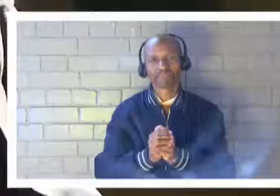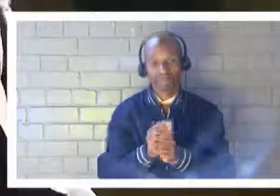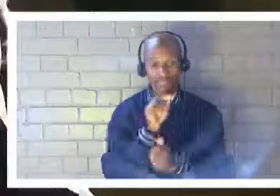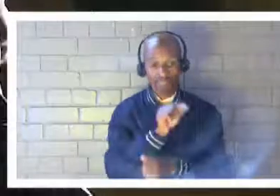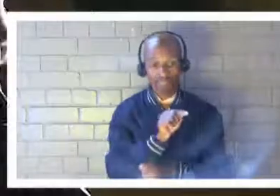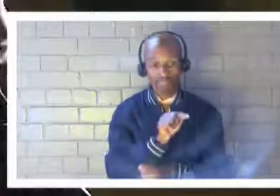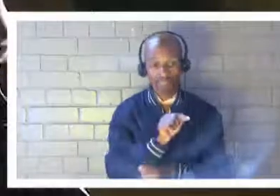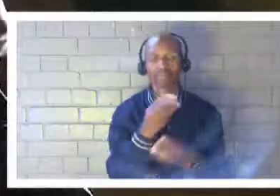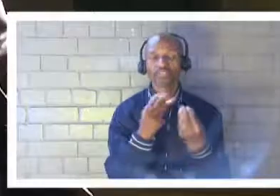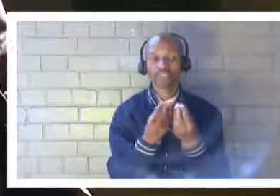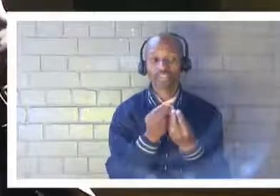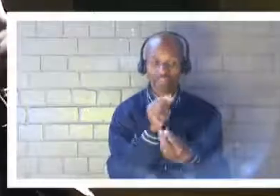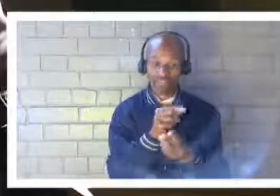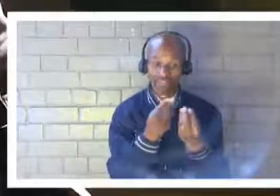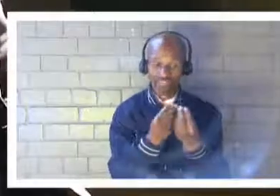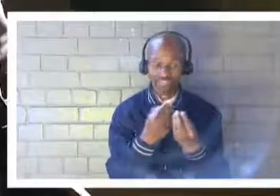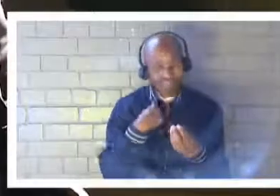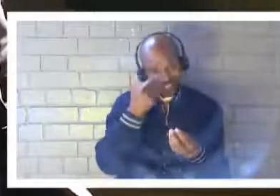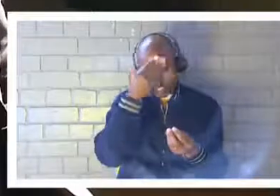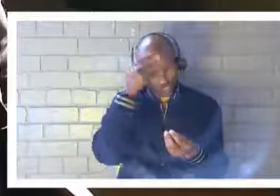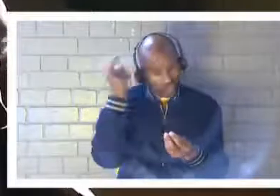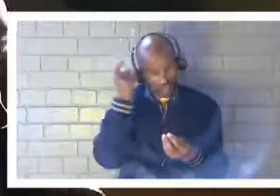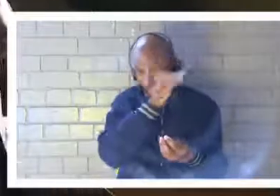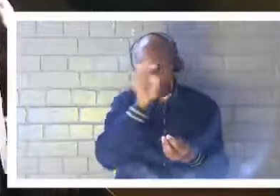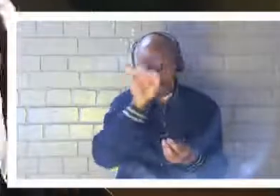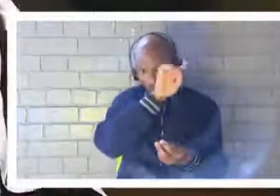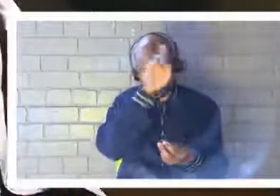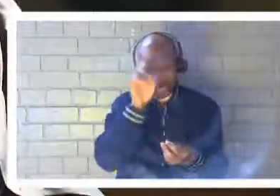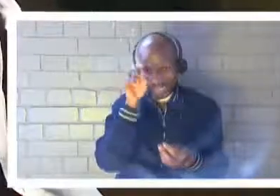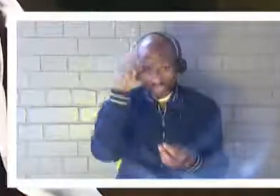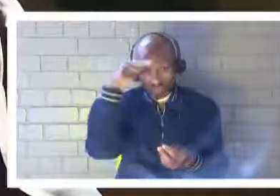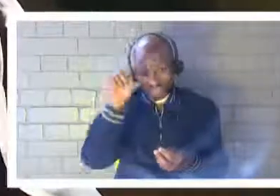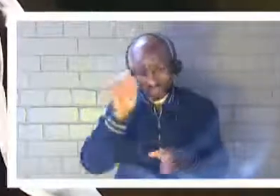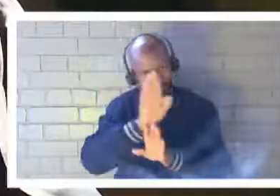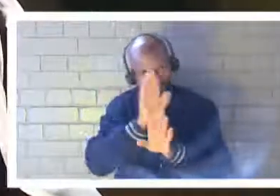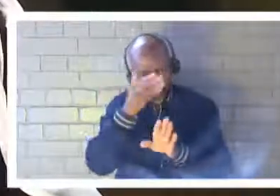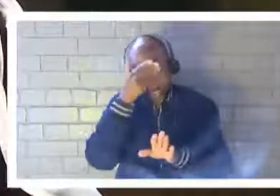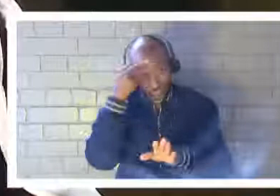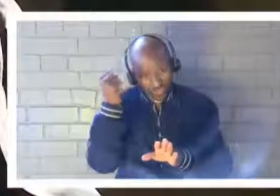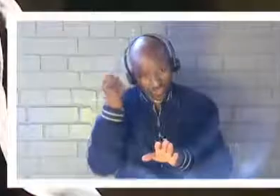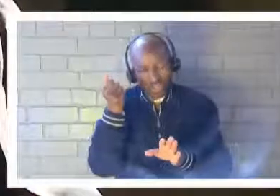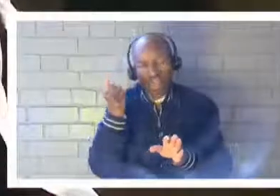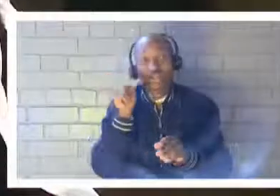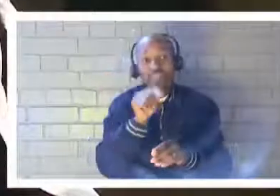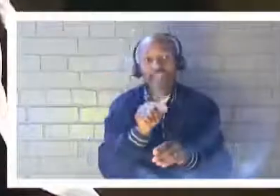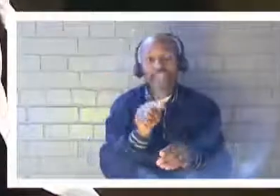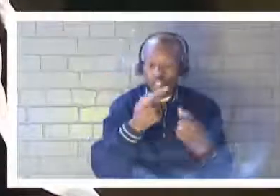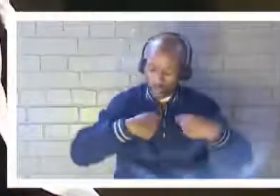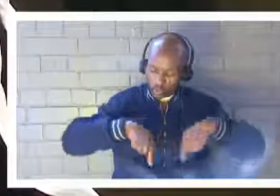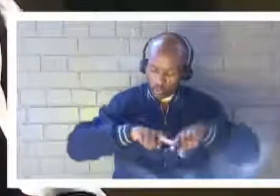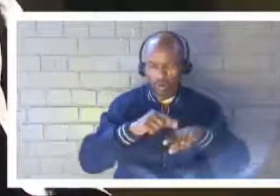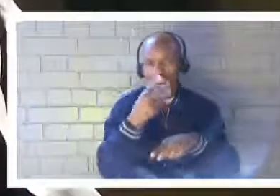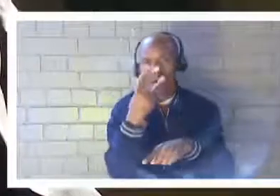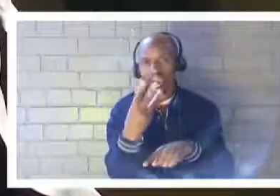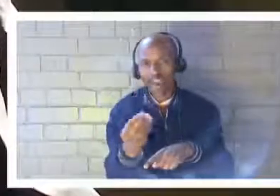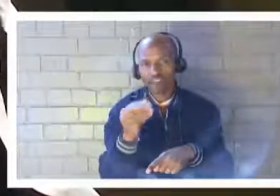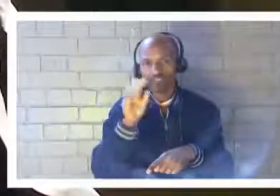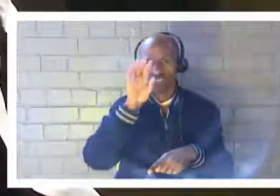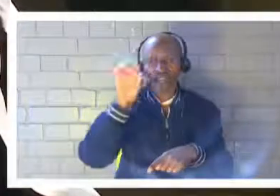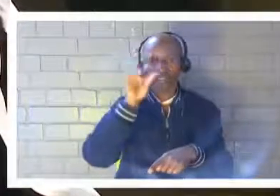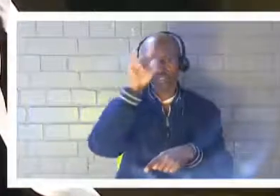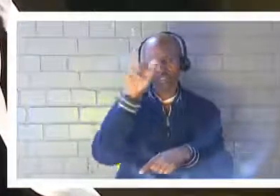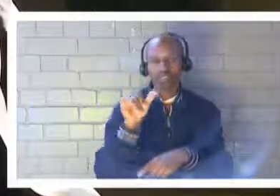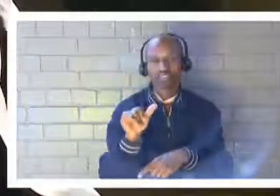this matter is a matter, I don't know whether the question is correct, that do we have